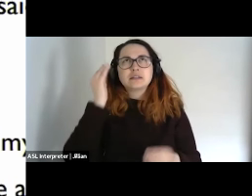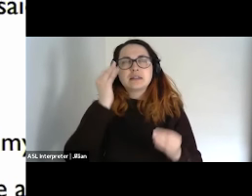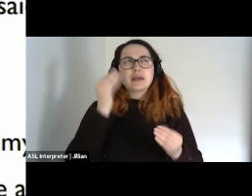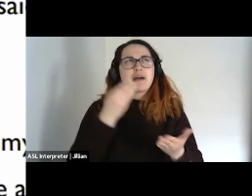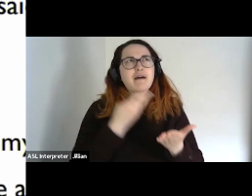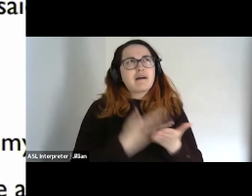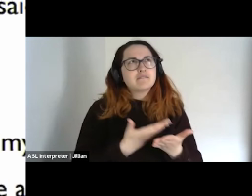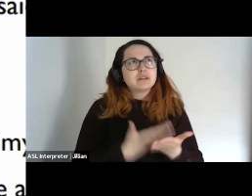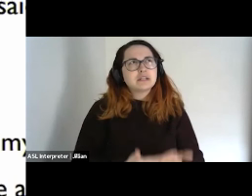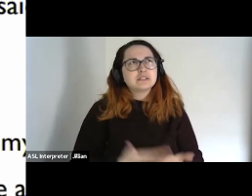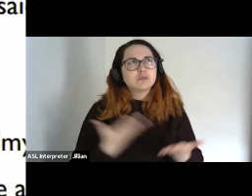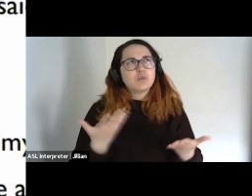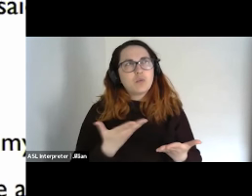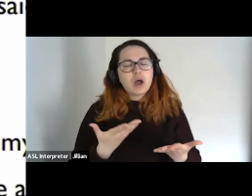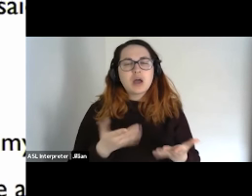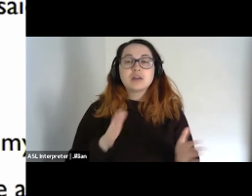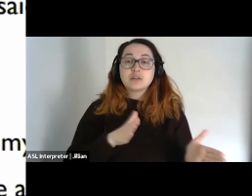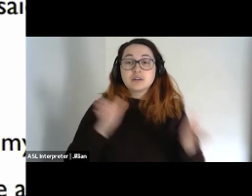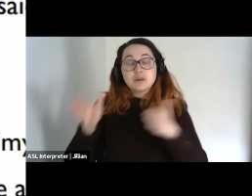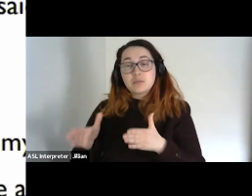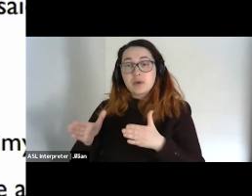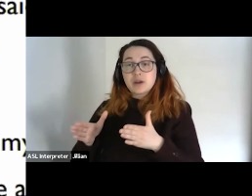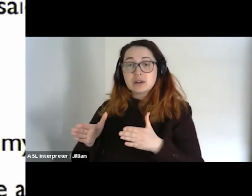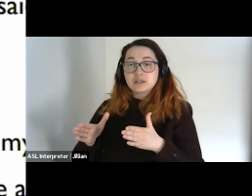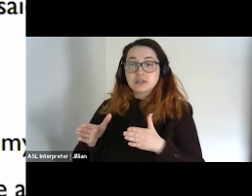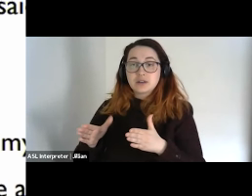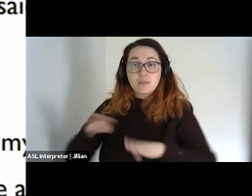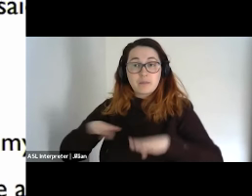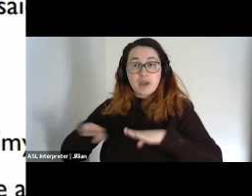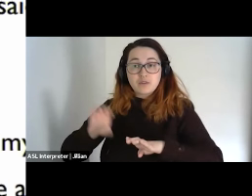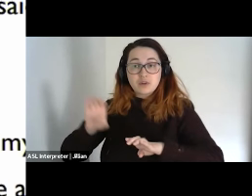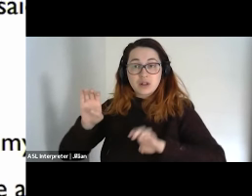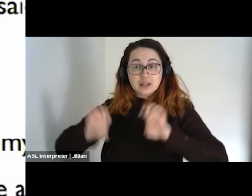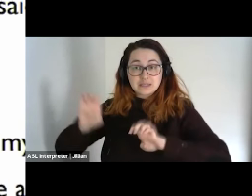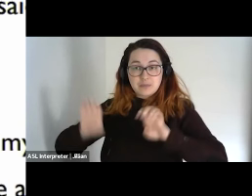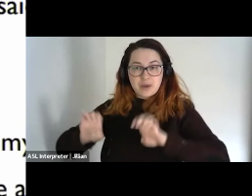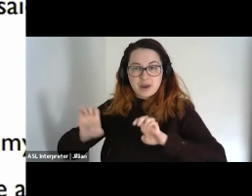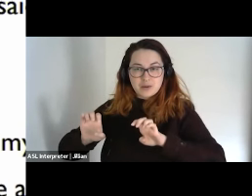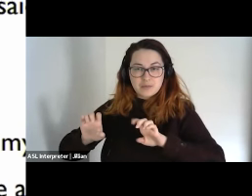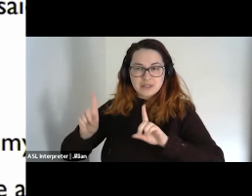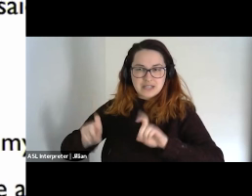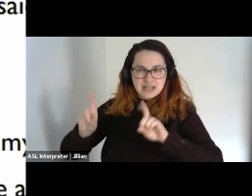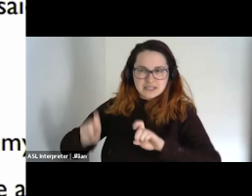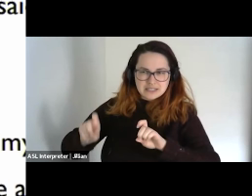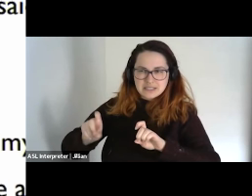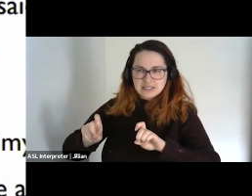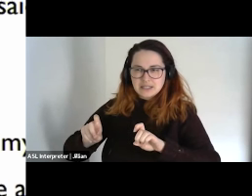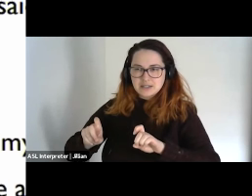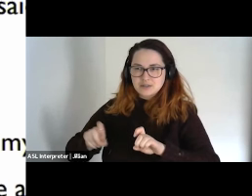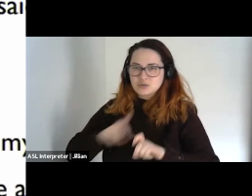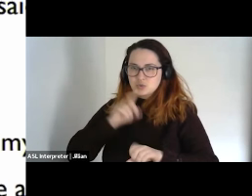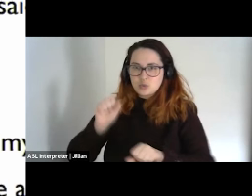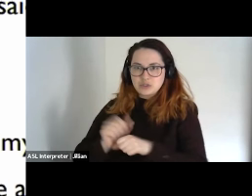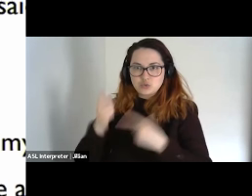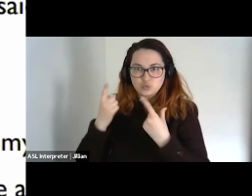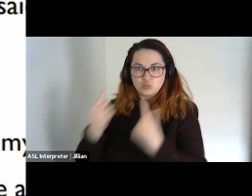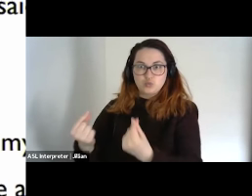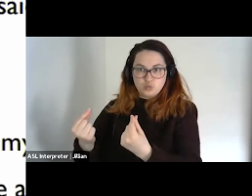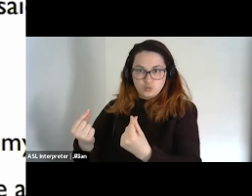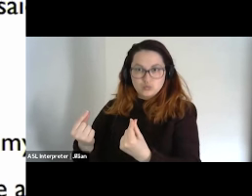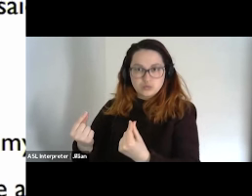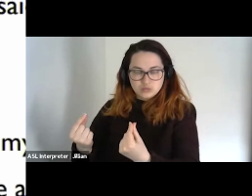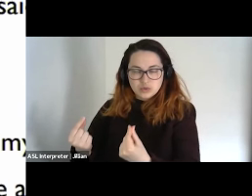Whereas behavioral experiments, we're actually testing a hypothesis or putting it out into the world and testing it. So you can imagine that one